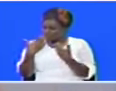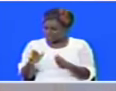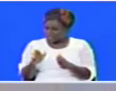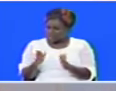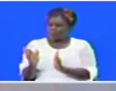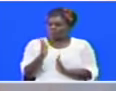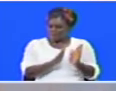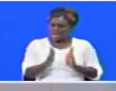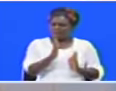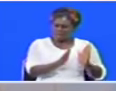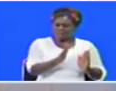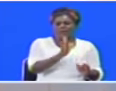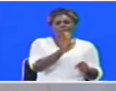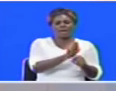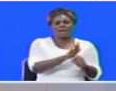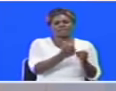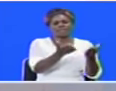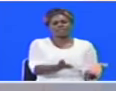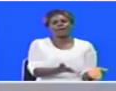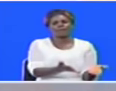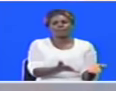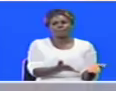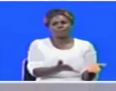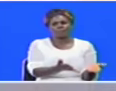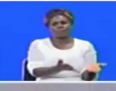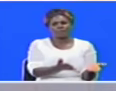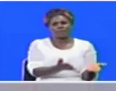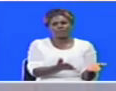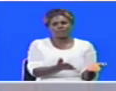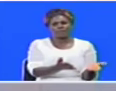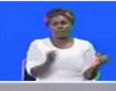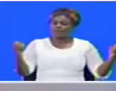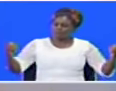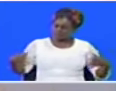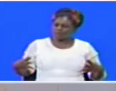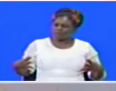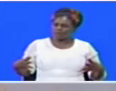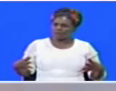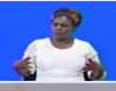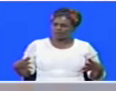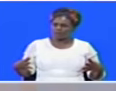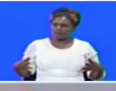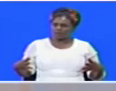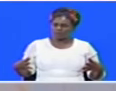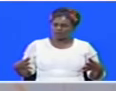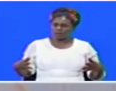of preparations has gone into this exercise. So quite clearly,